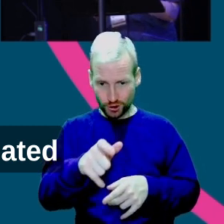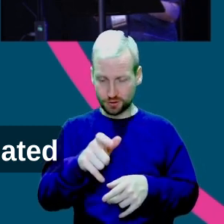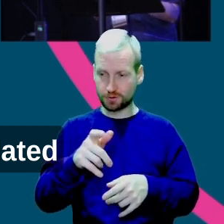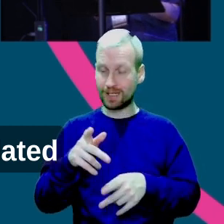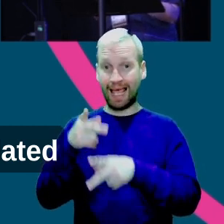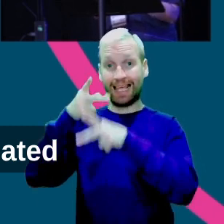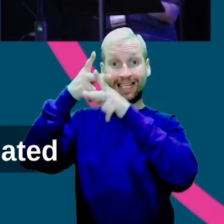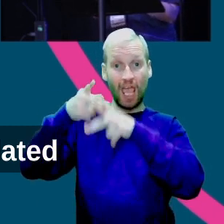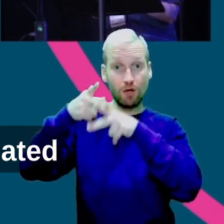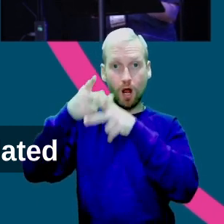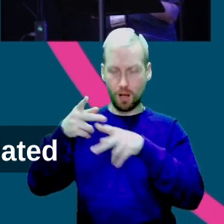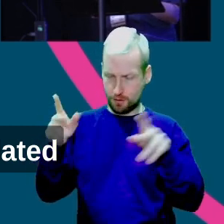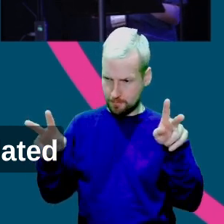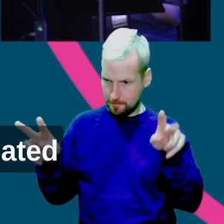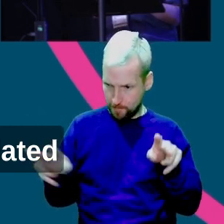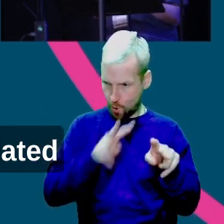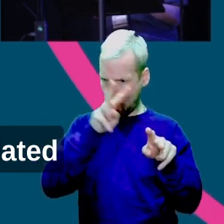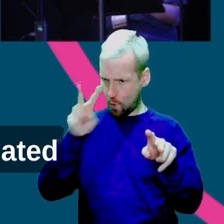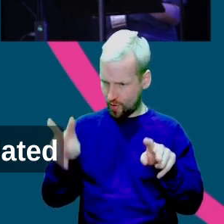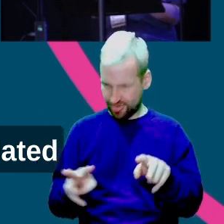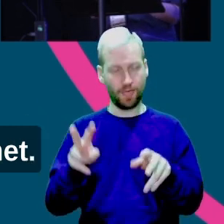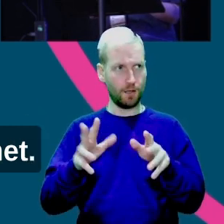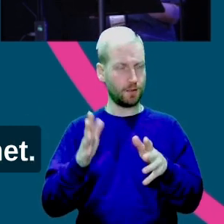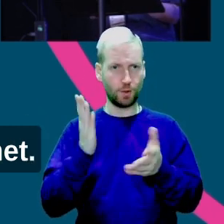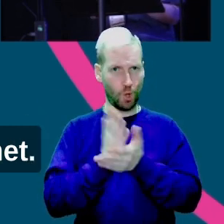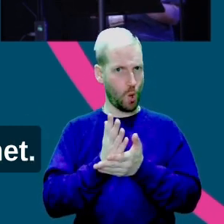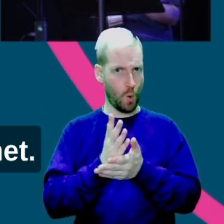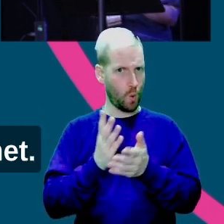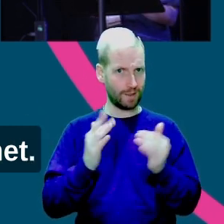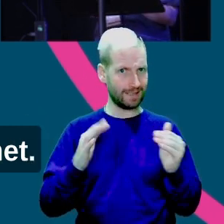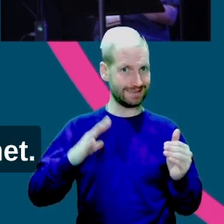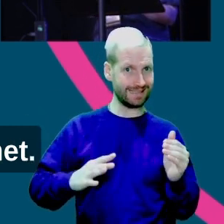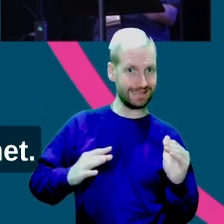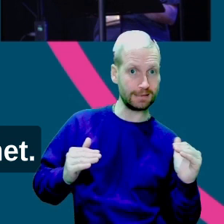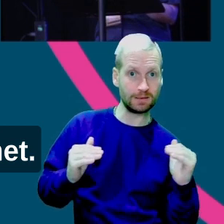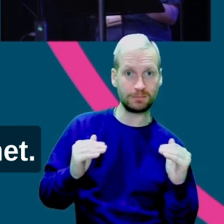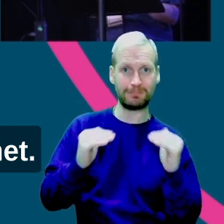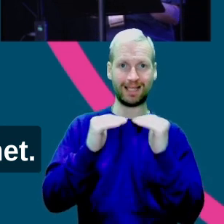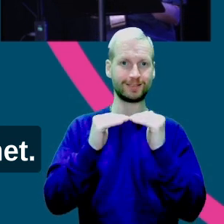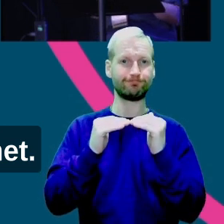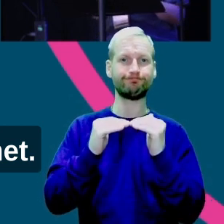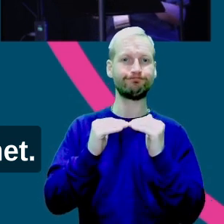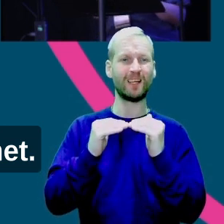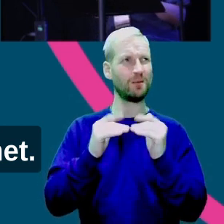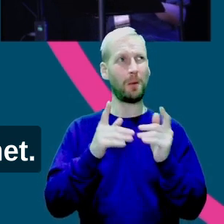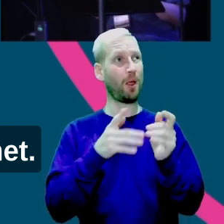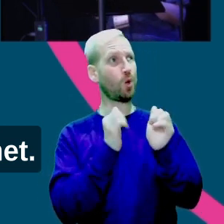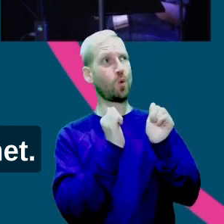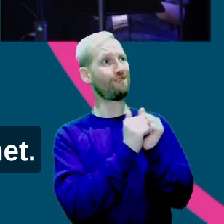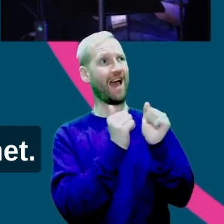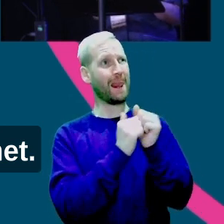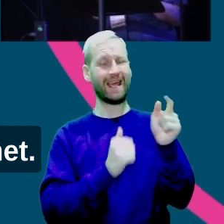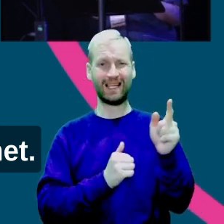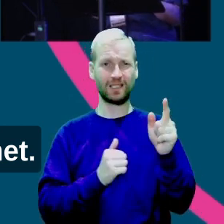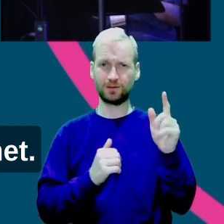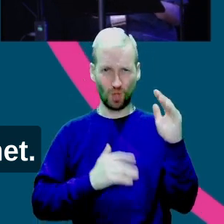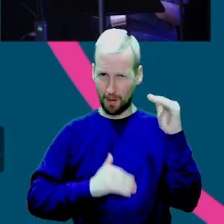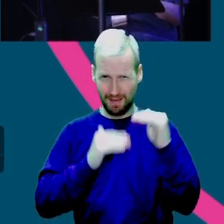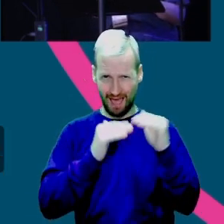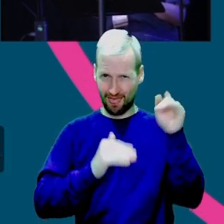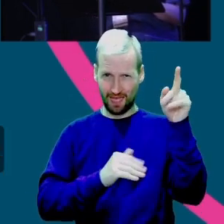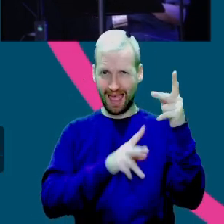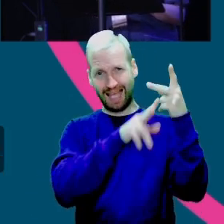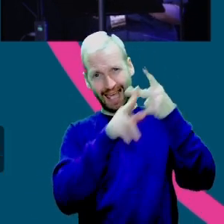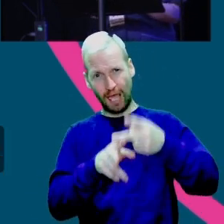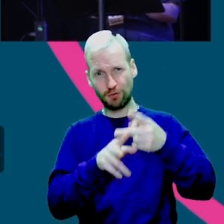the patient, leaving those carers' health-related needs largely invisible, unvalidated and also unmet.